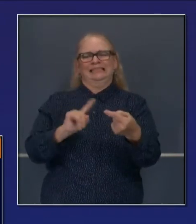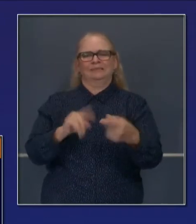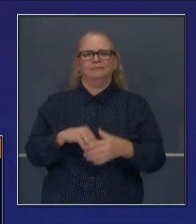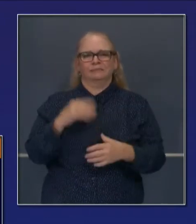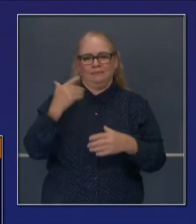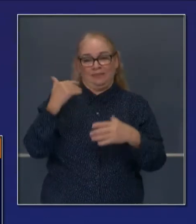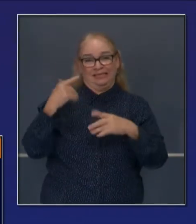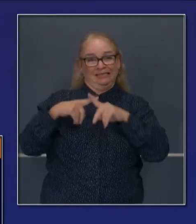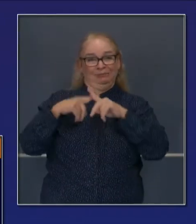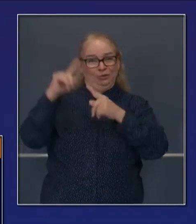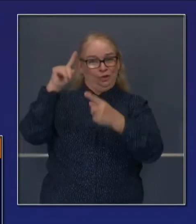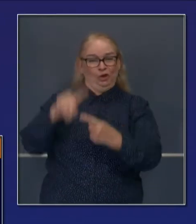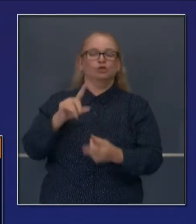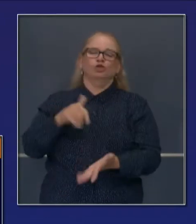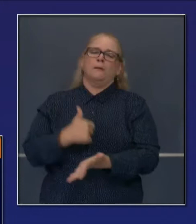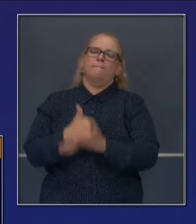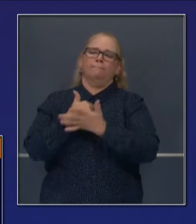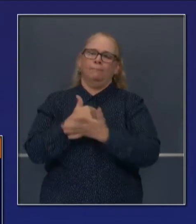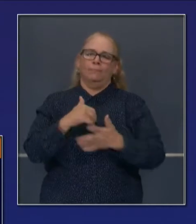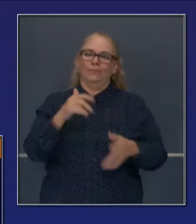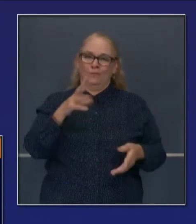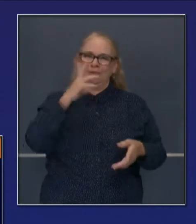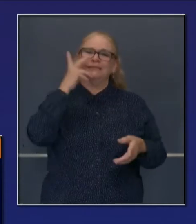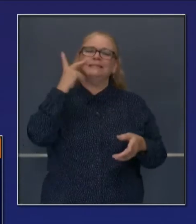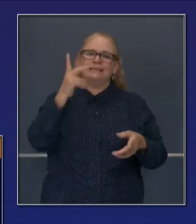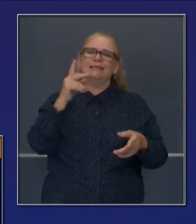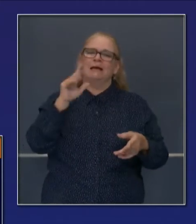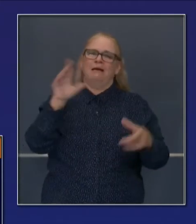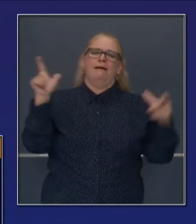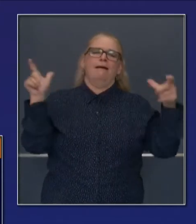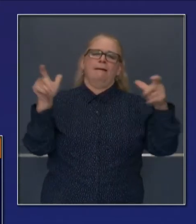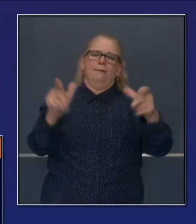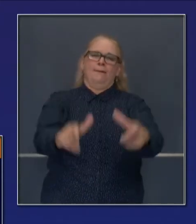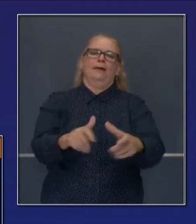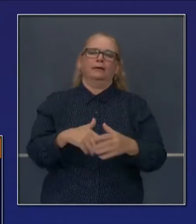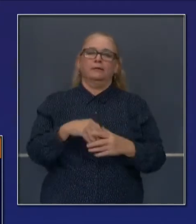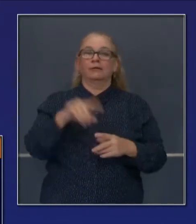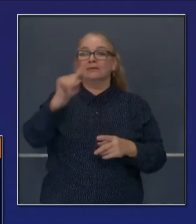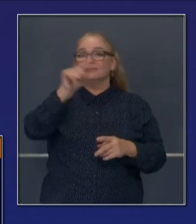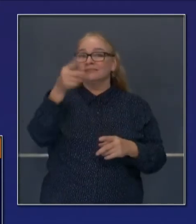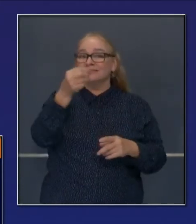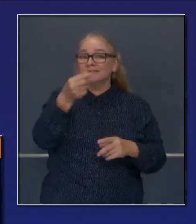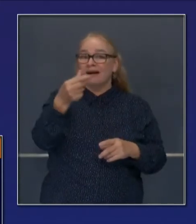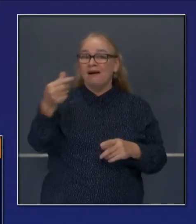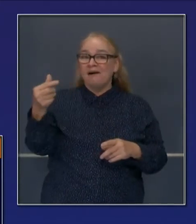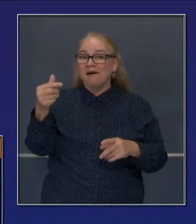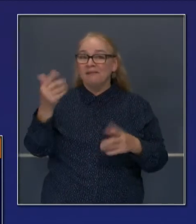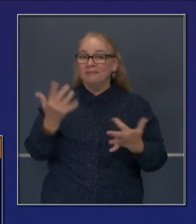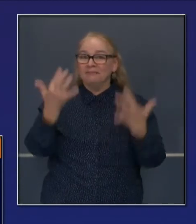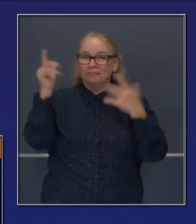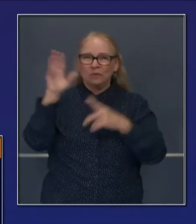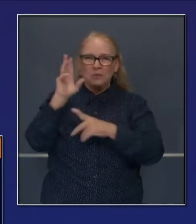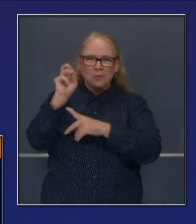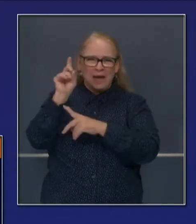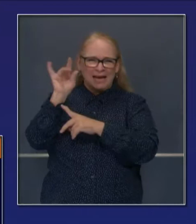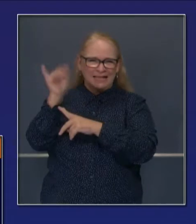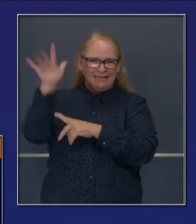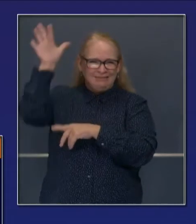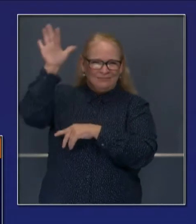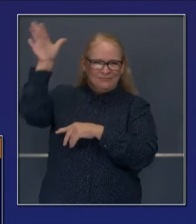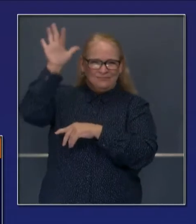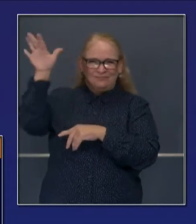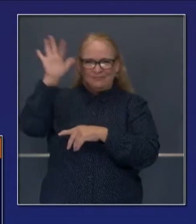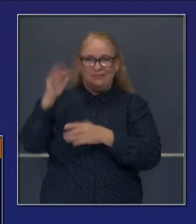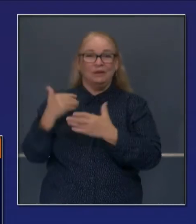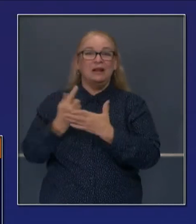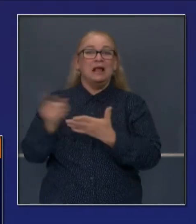the spread and suppress that fire. The Zogg fire as well, a new fire complex that we announced last week was 7,000 acres.